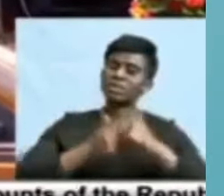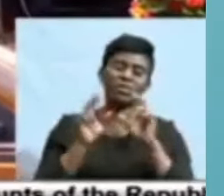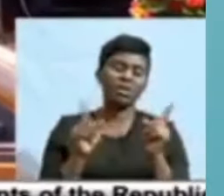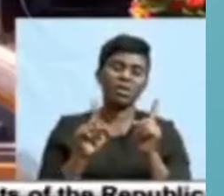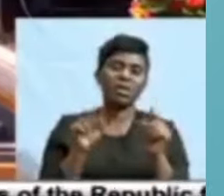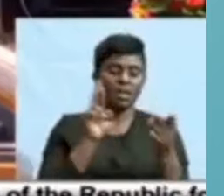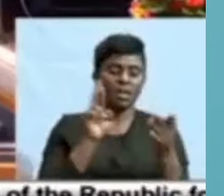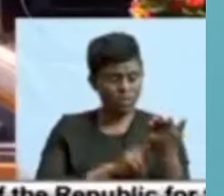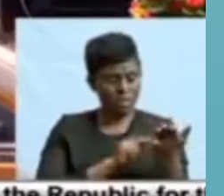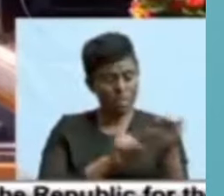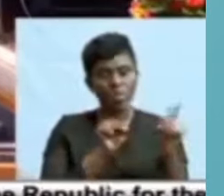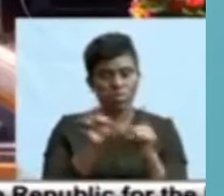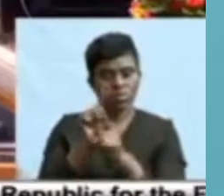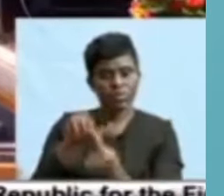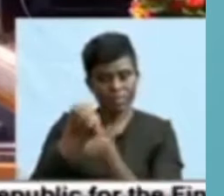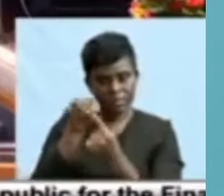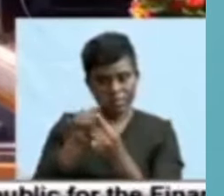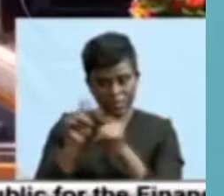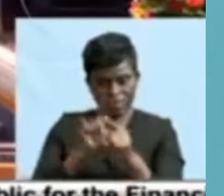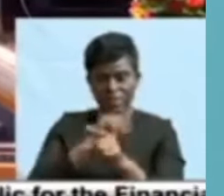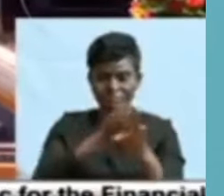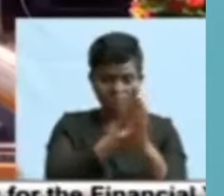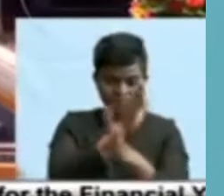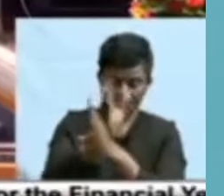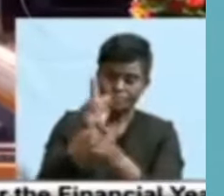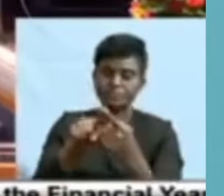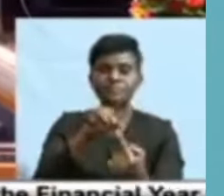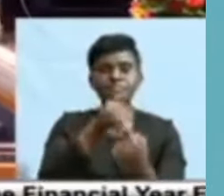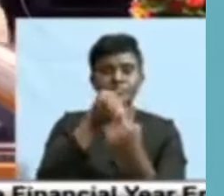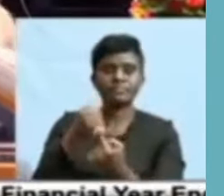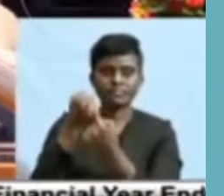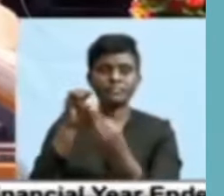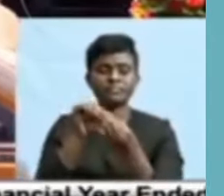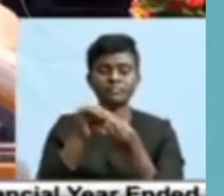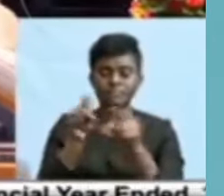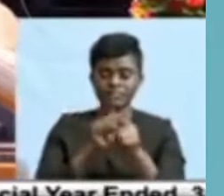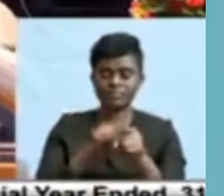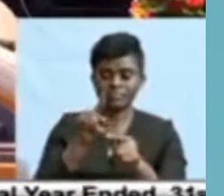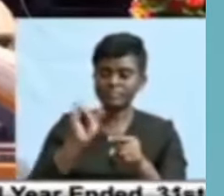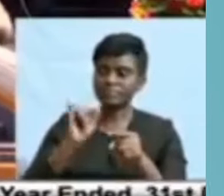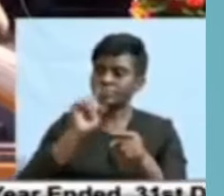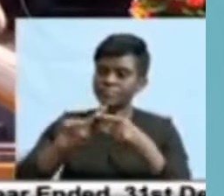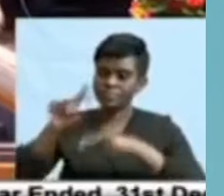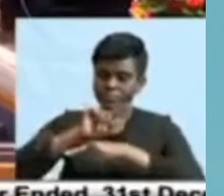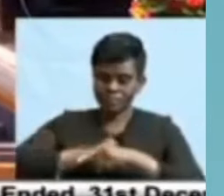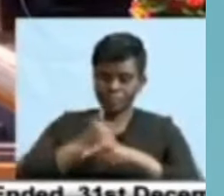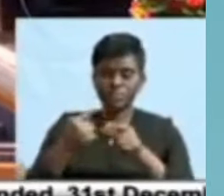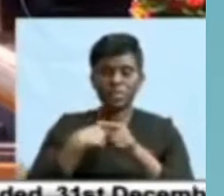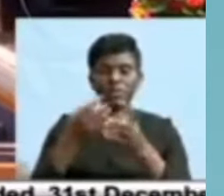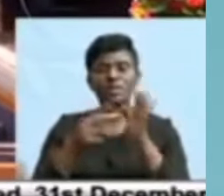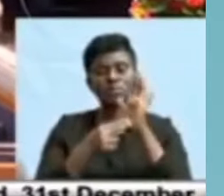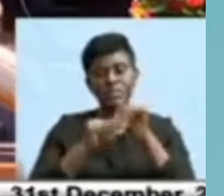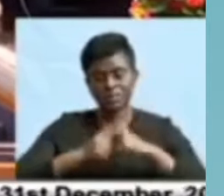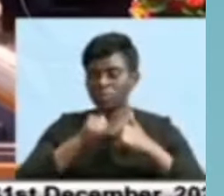The report is also specific. Address yourself to the specifics. And actually today I wanted to indicate that